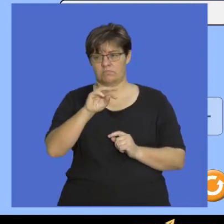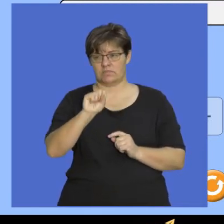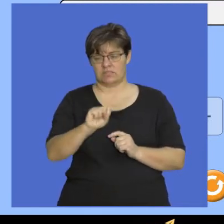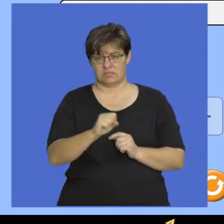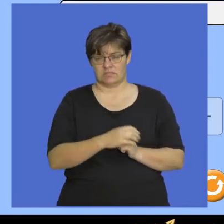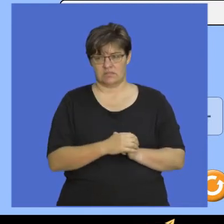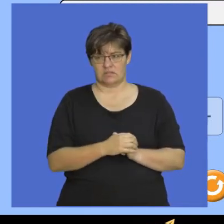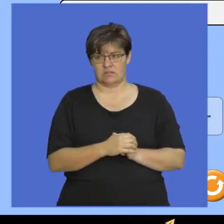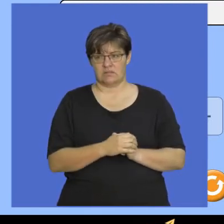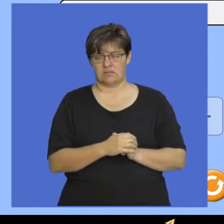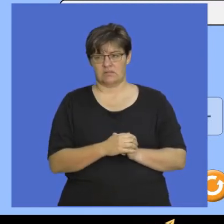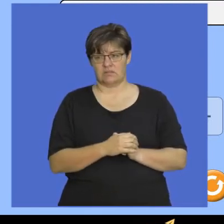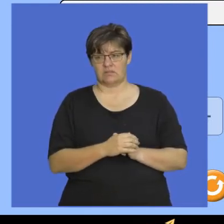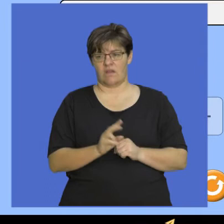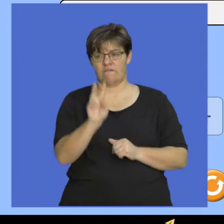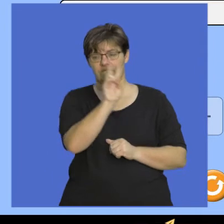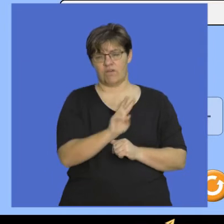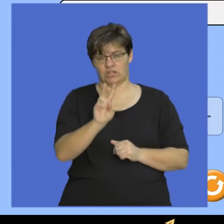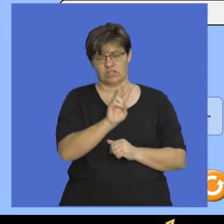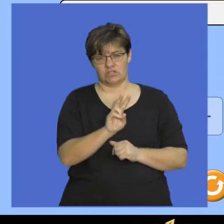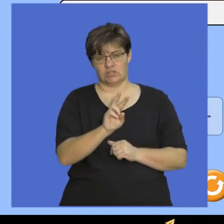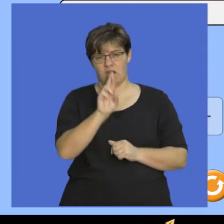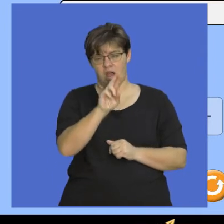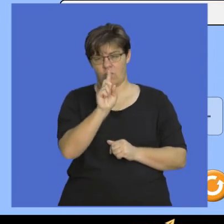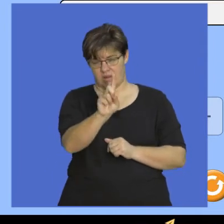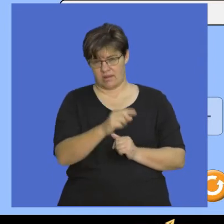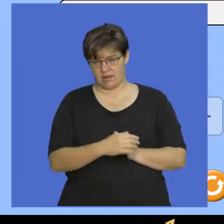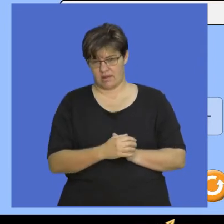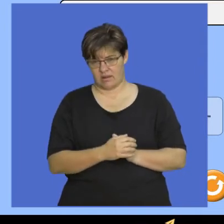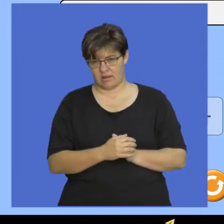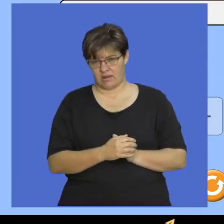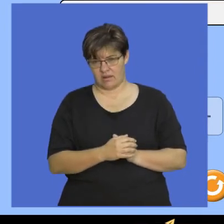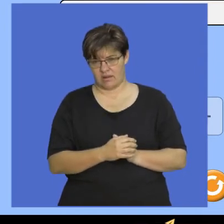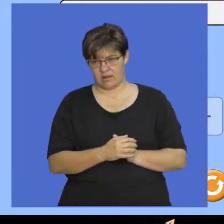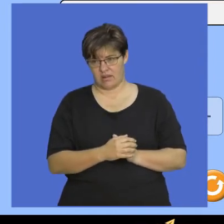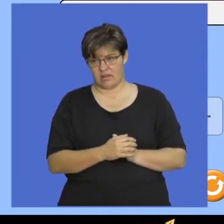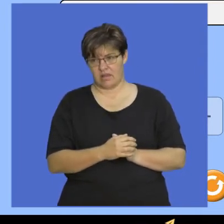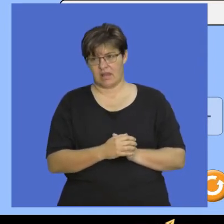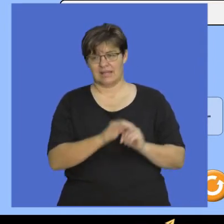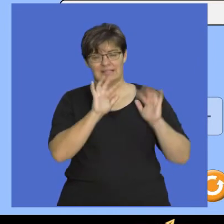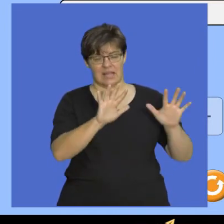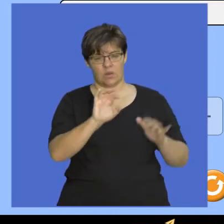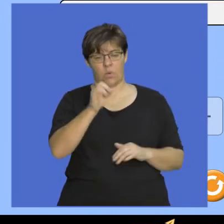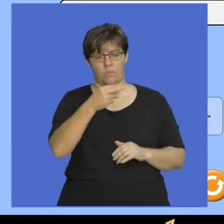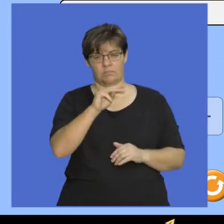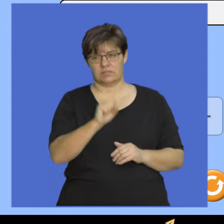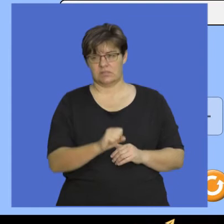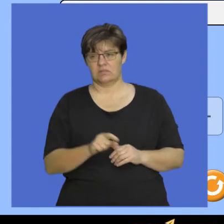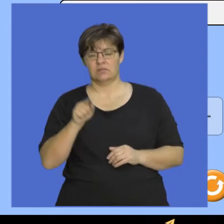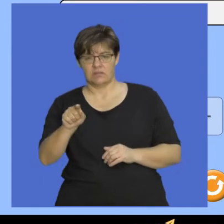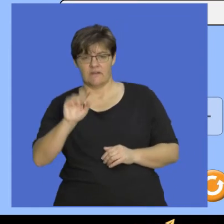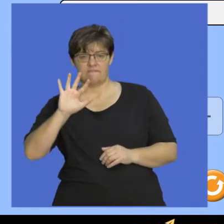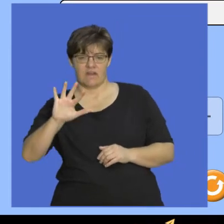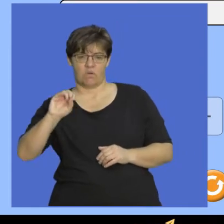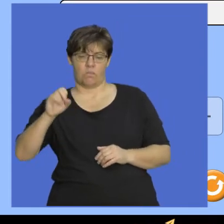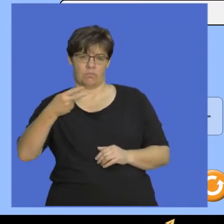right? So if it's 5 ohms, okay, this is the voltage across R1. So R1 is 10 ohms,